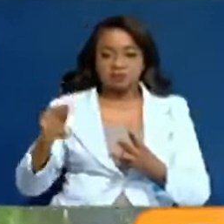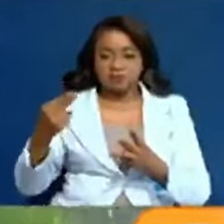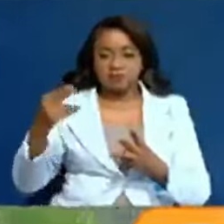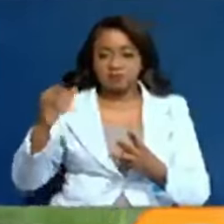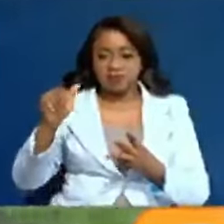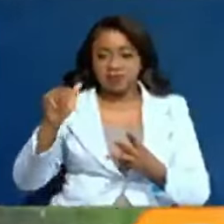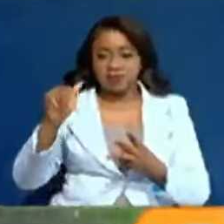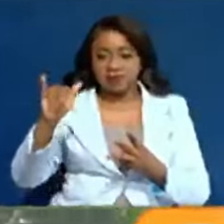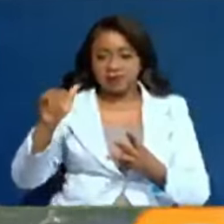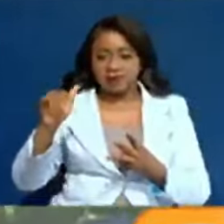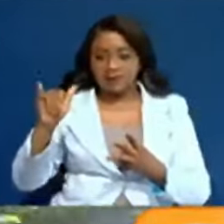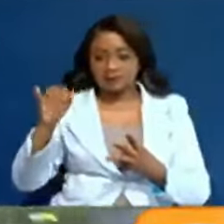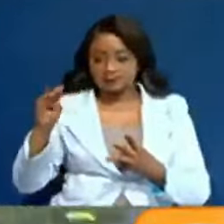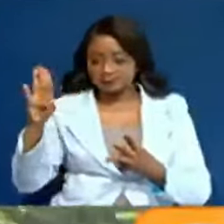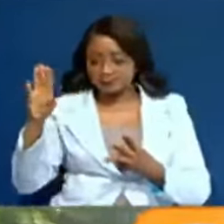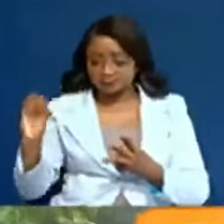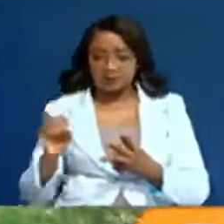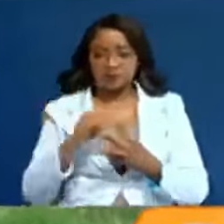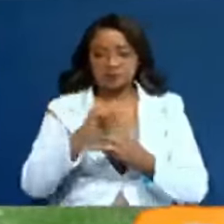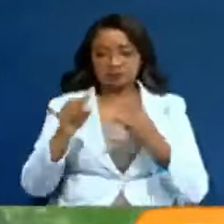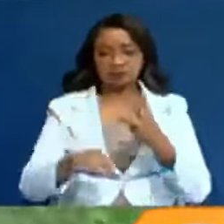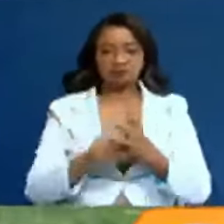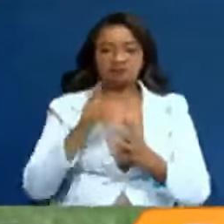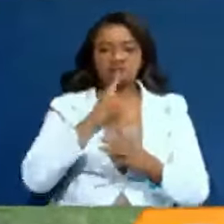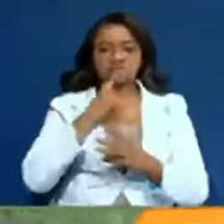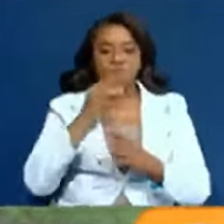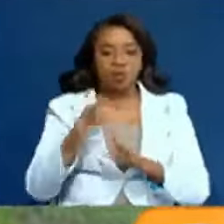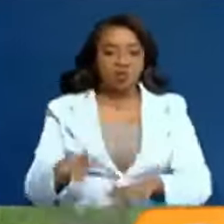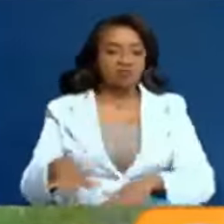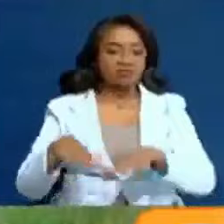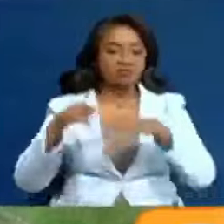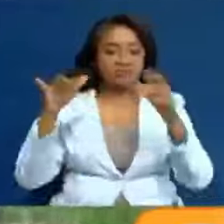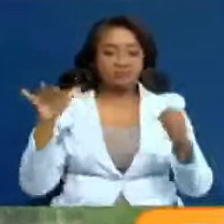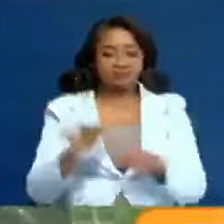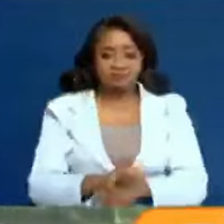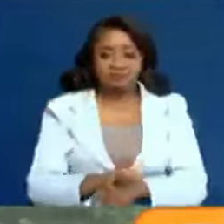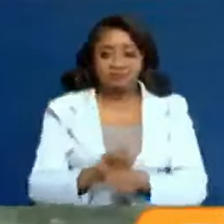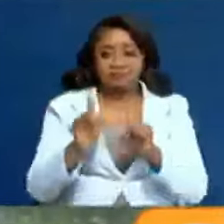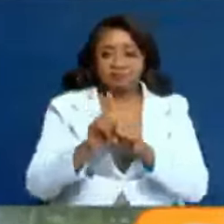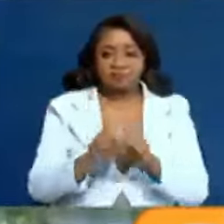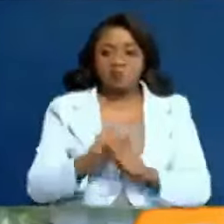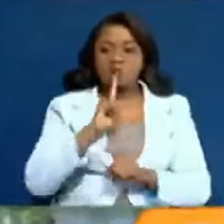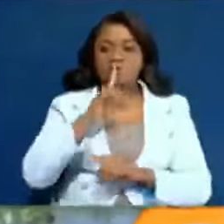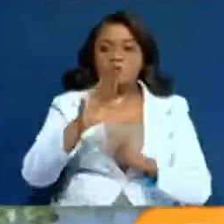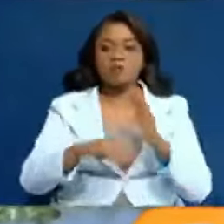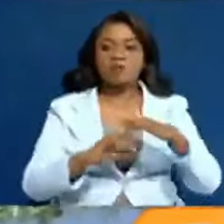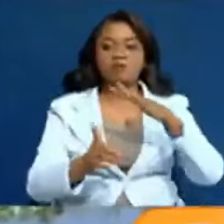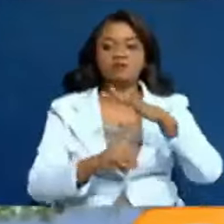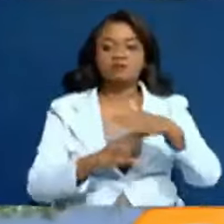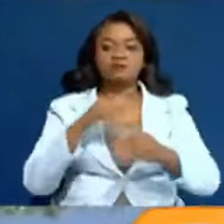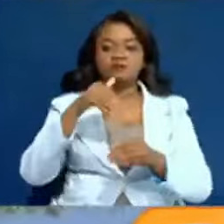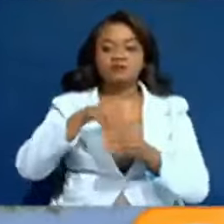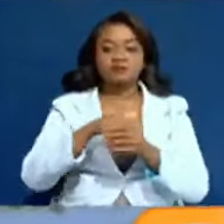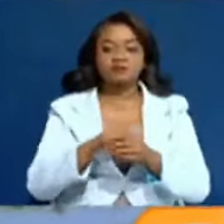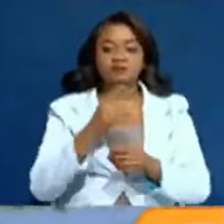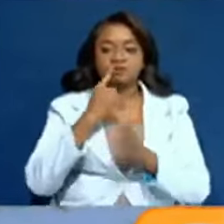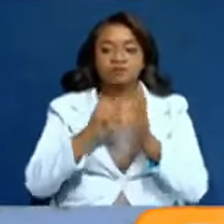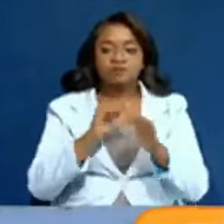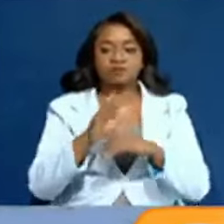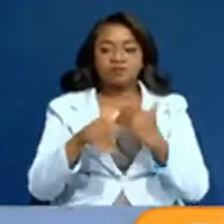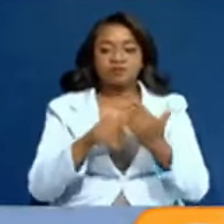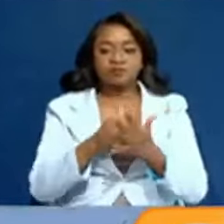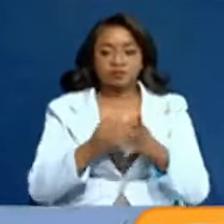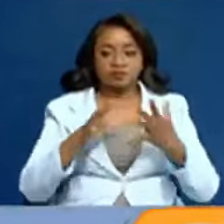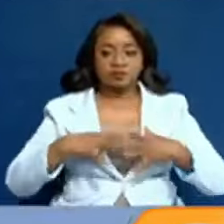Lake Victoria is yet to recede. Despite the directive by the Ministry of Interior banning all settlements within